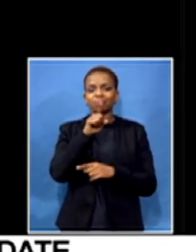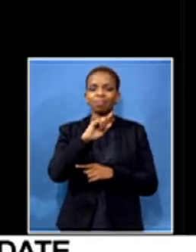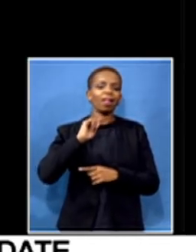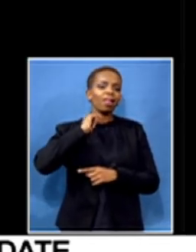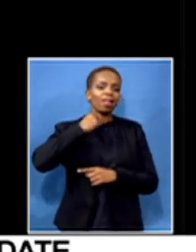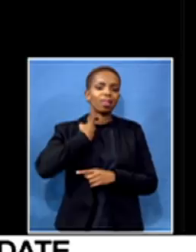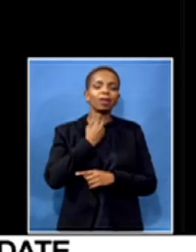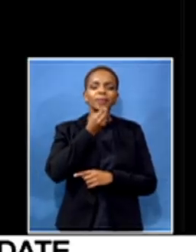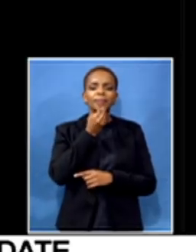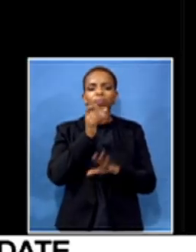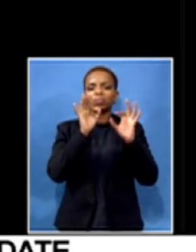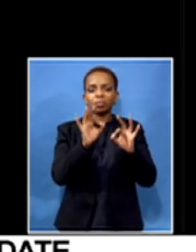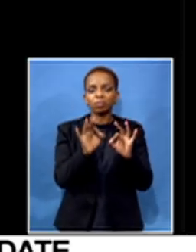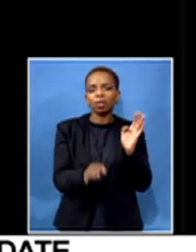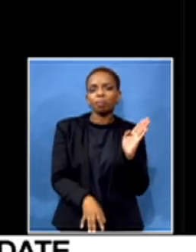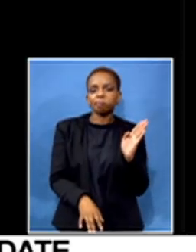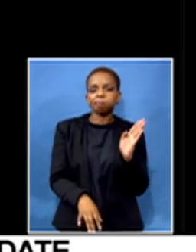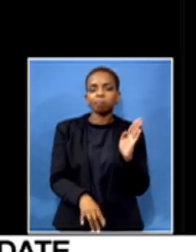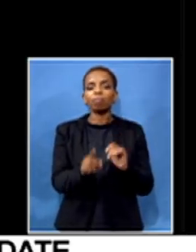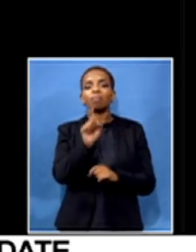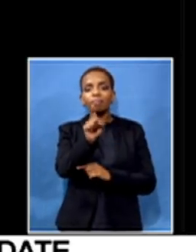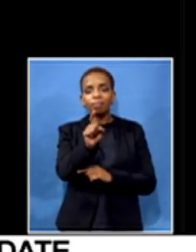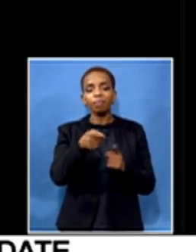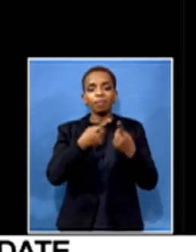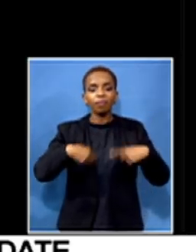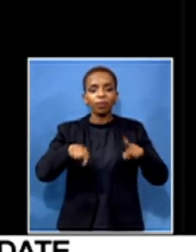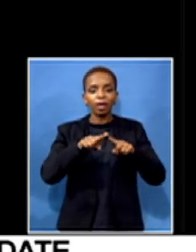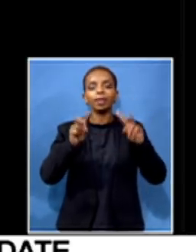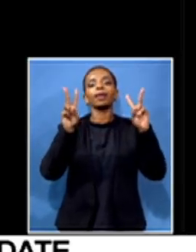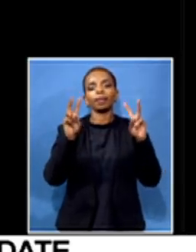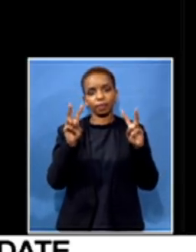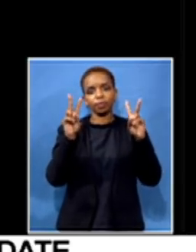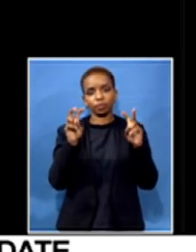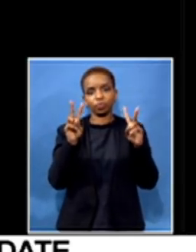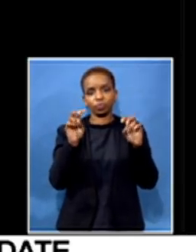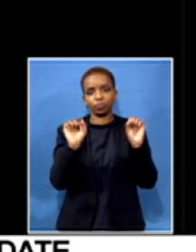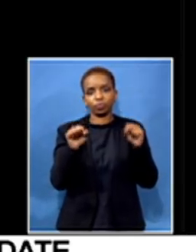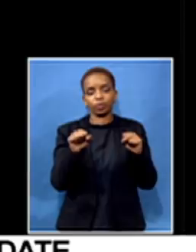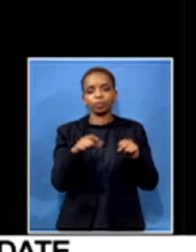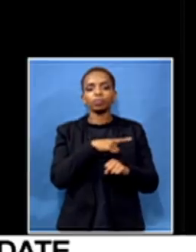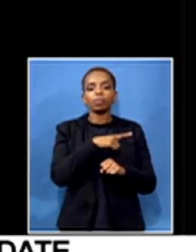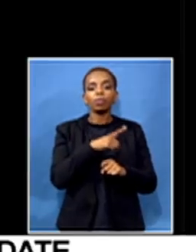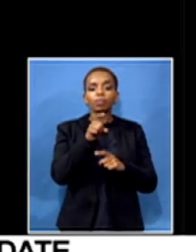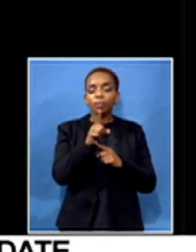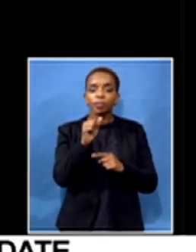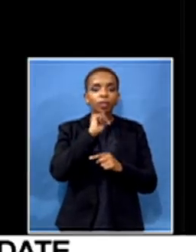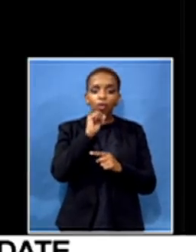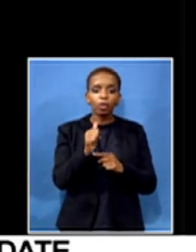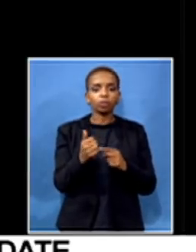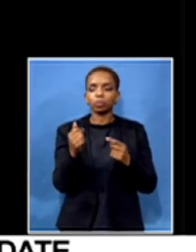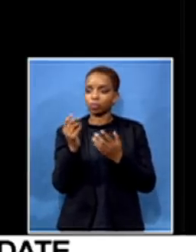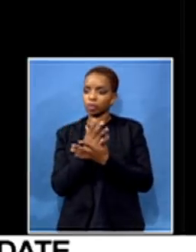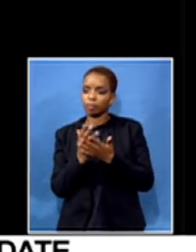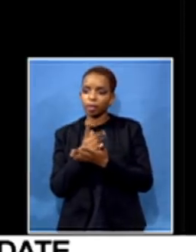so that for us is an issue that is not for debate. It's an issue